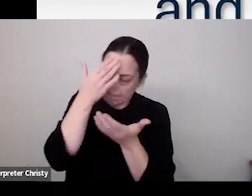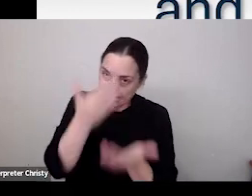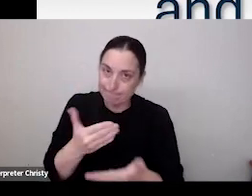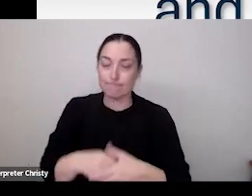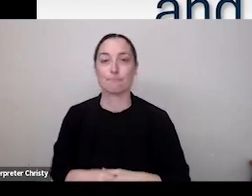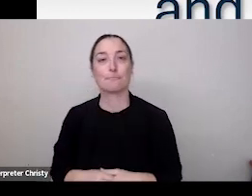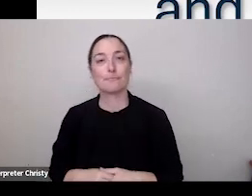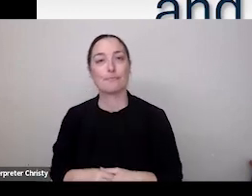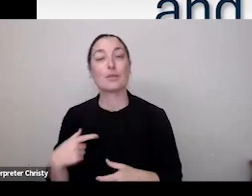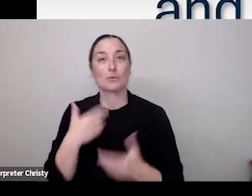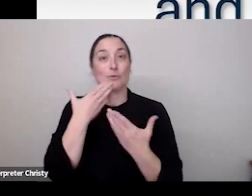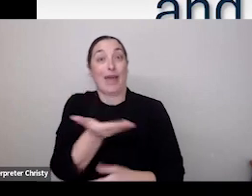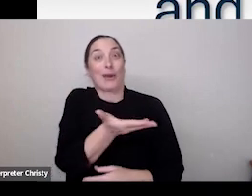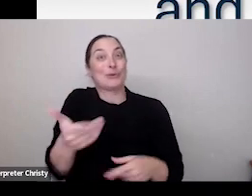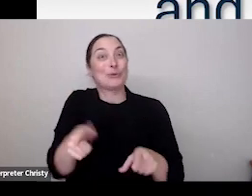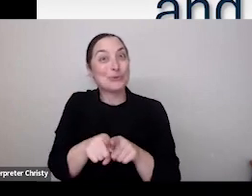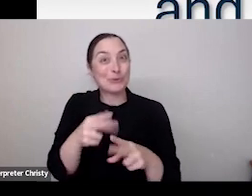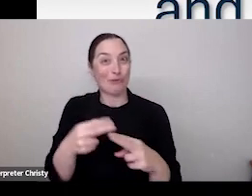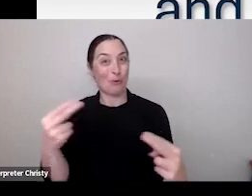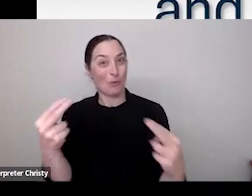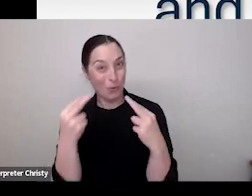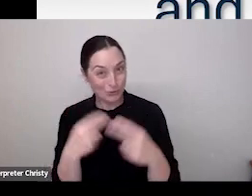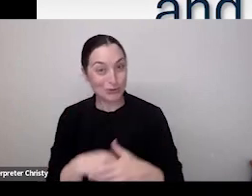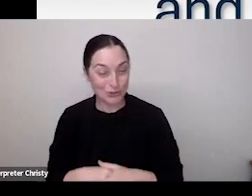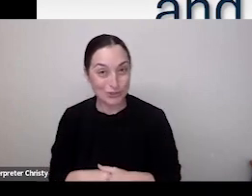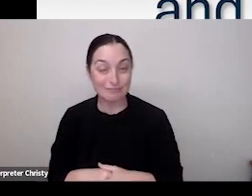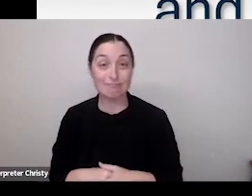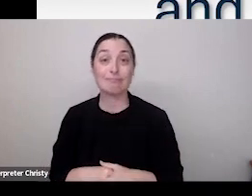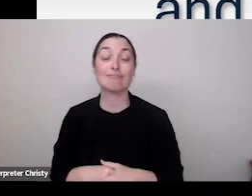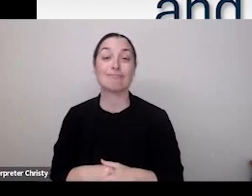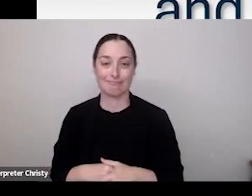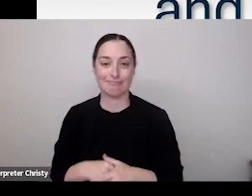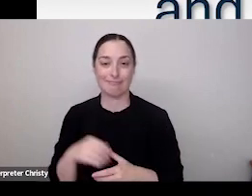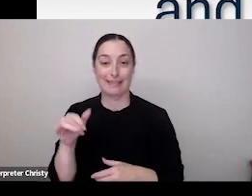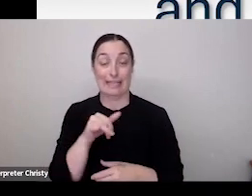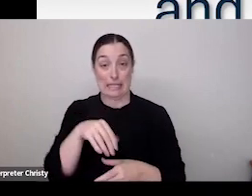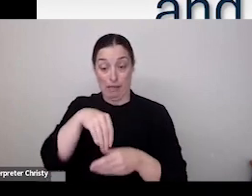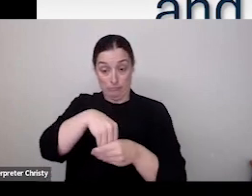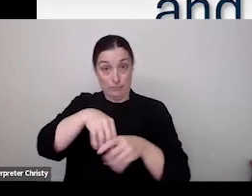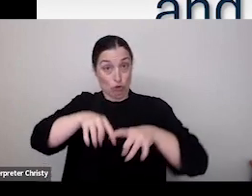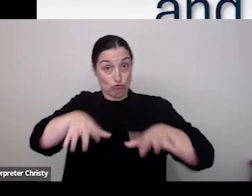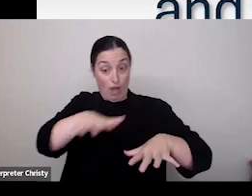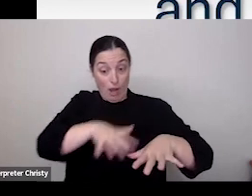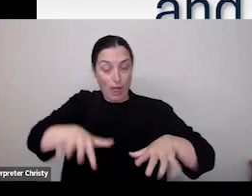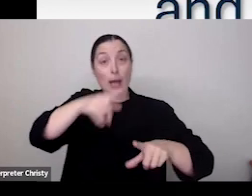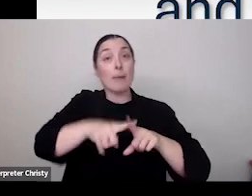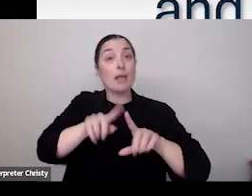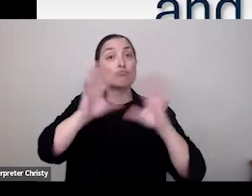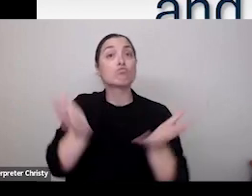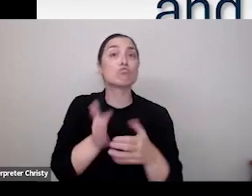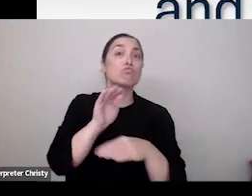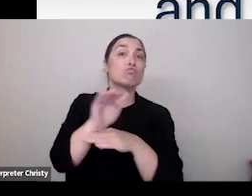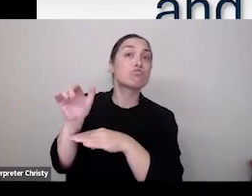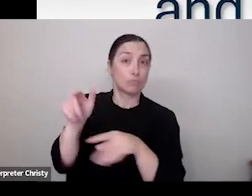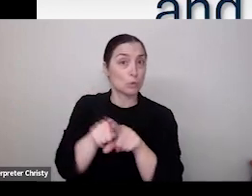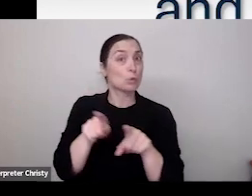to thank all of you for coming, those of you in and outside of Australia who are eager to hear more about